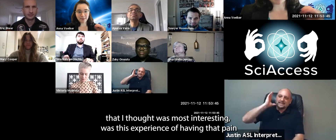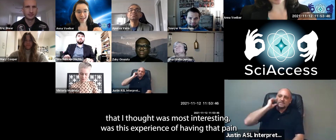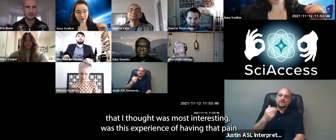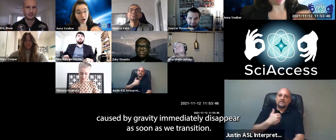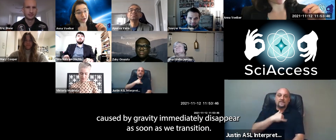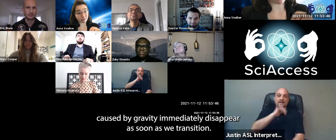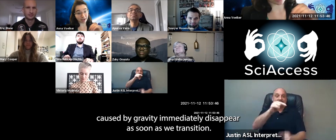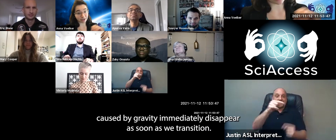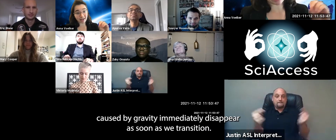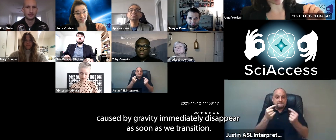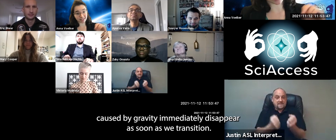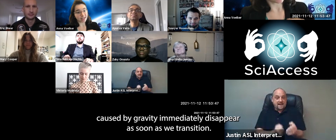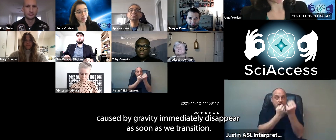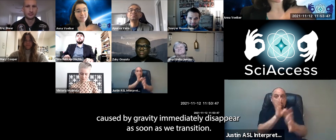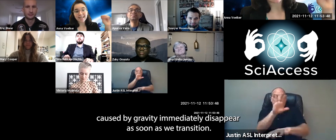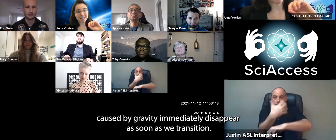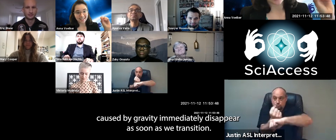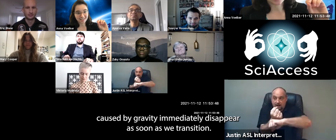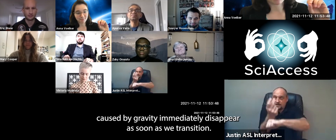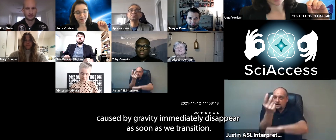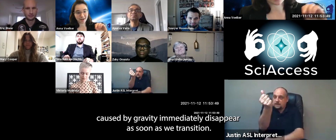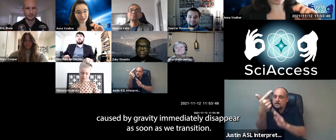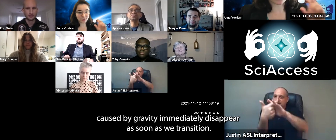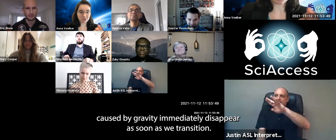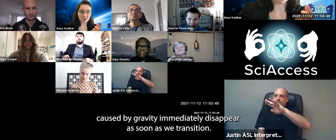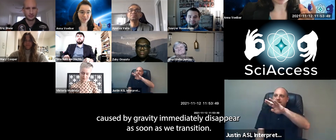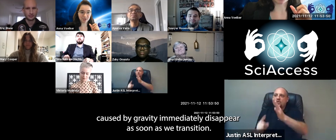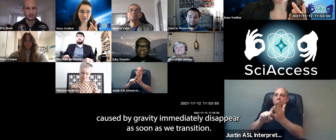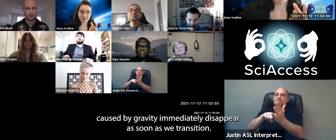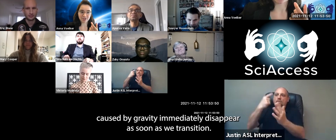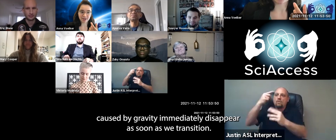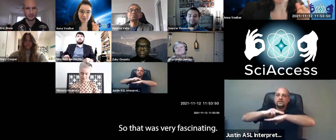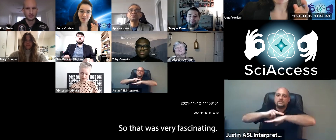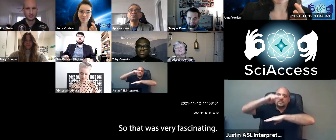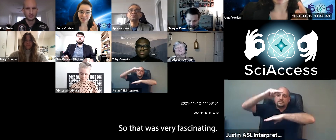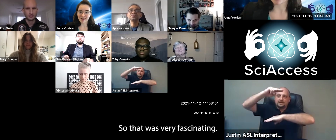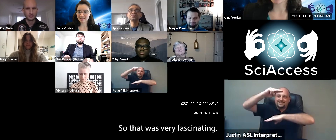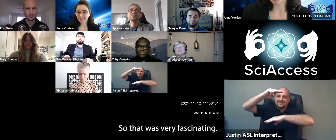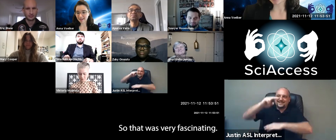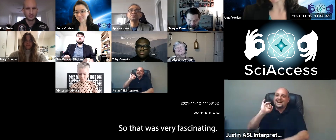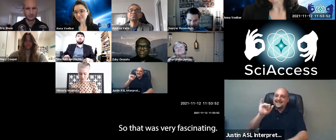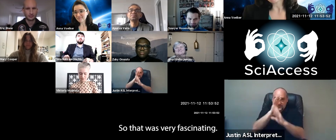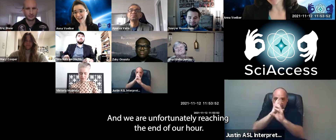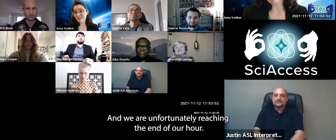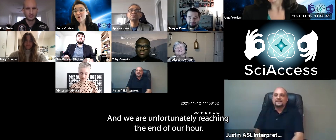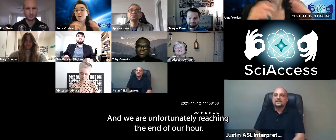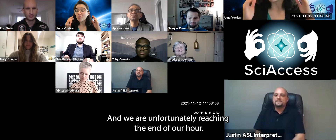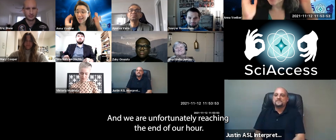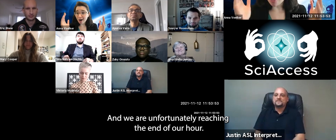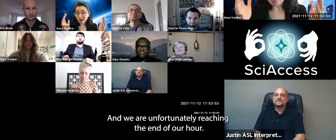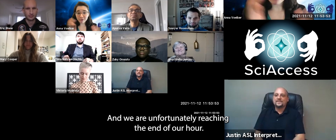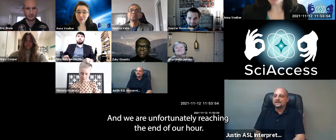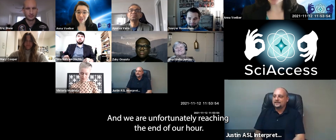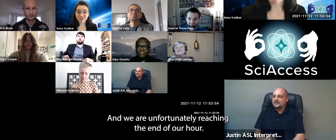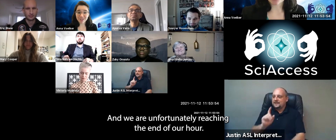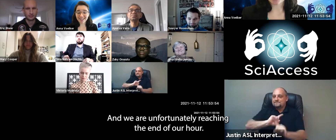that pain caused by gravity immediately disappear as soon as we transition. So that was very fascinating. We